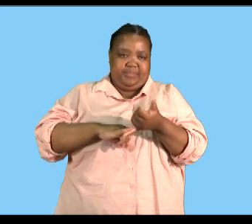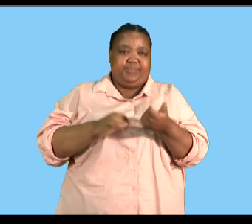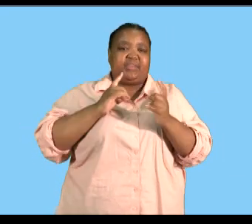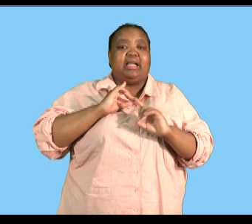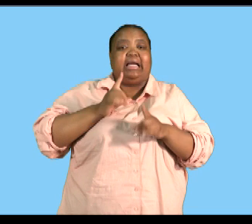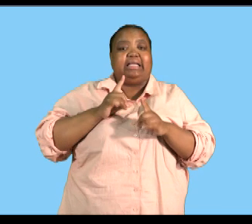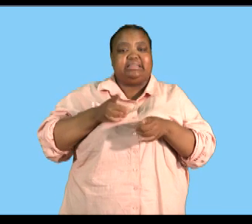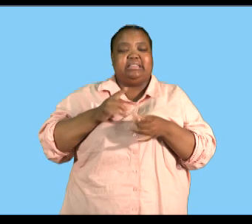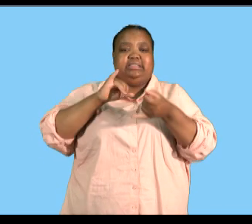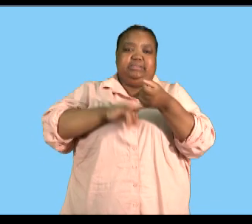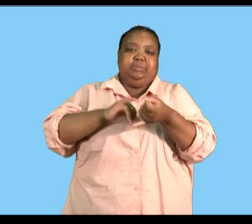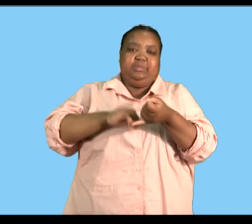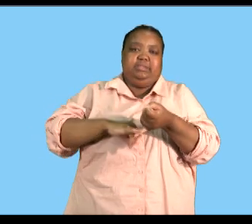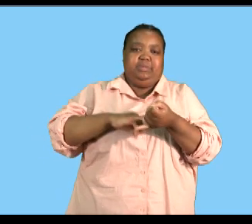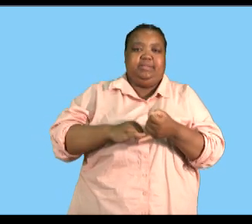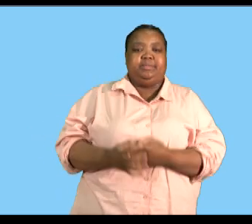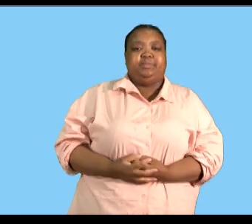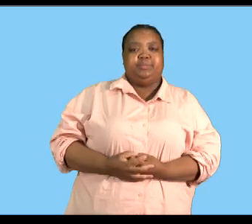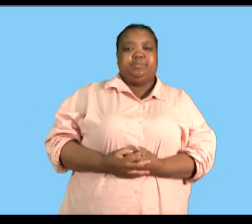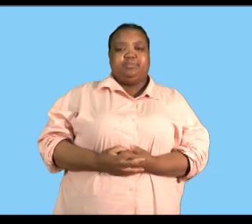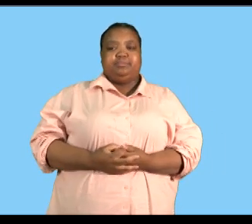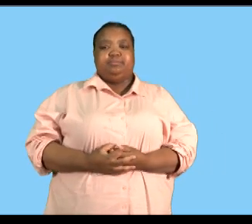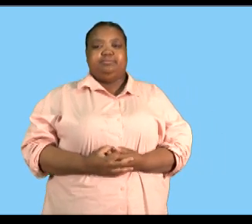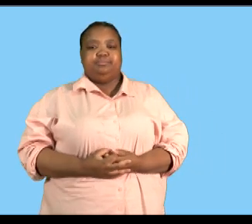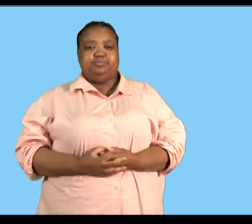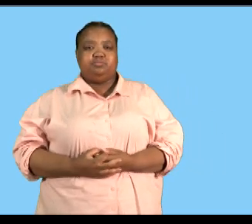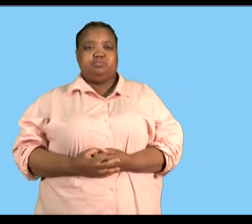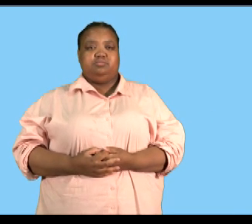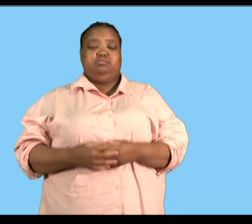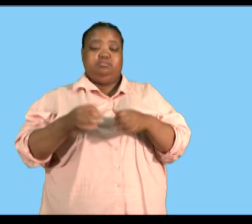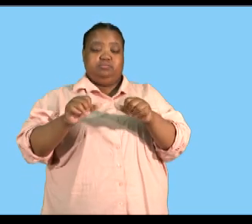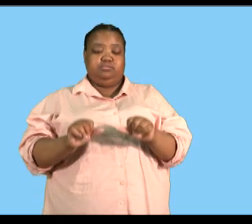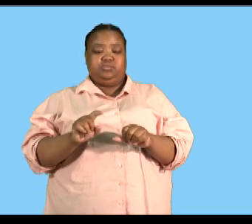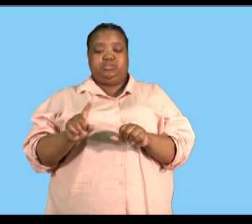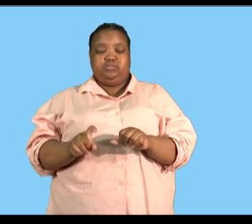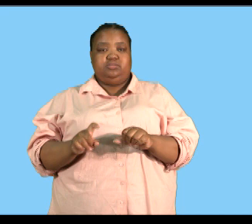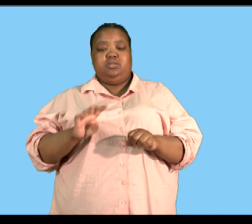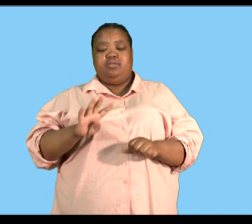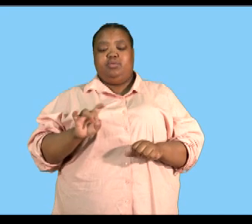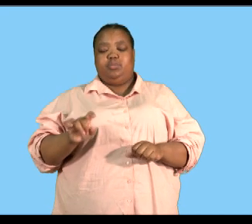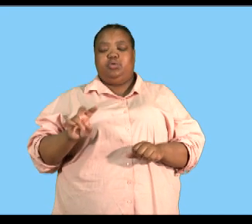September. So our answer would be September. Next question,